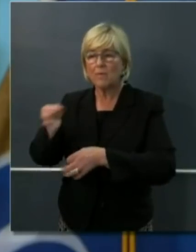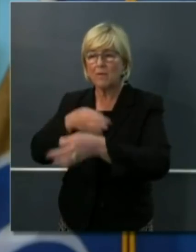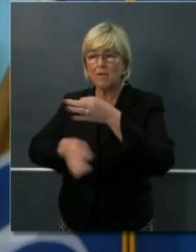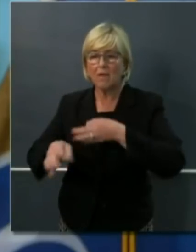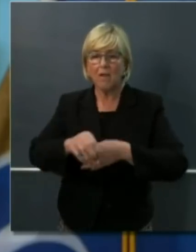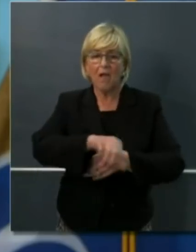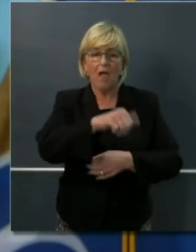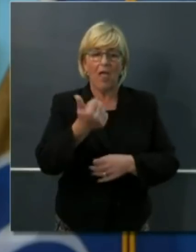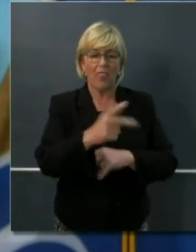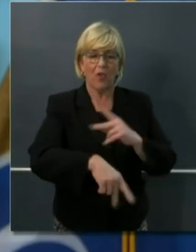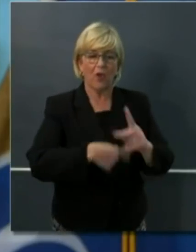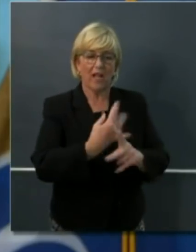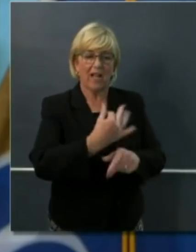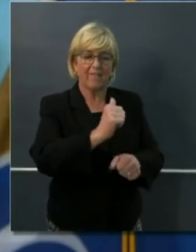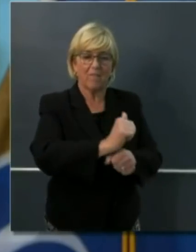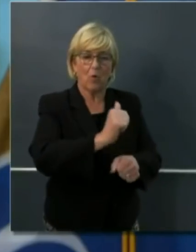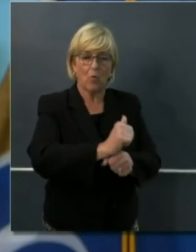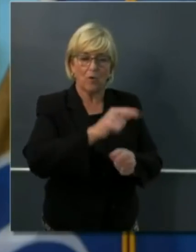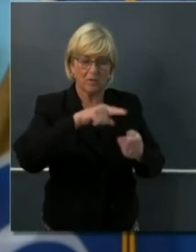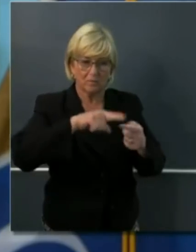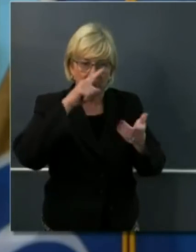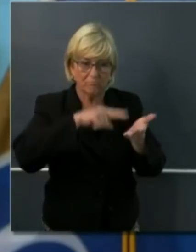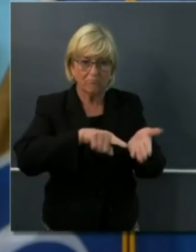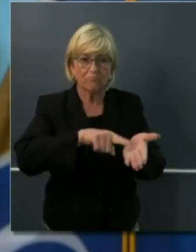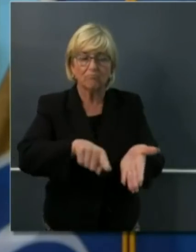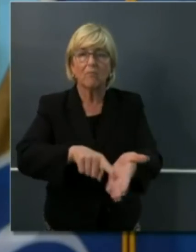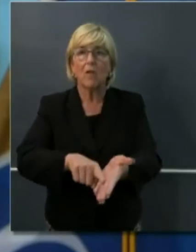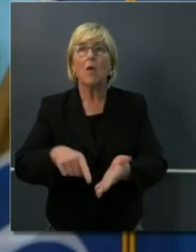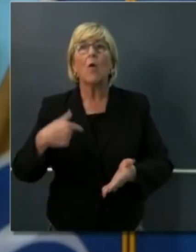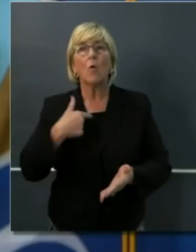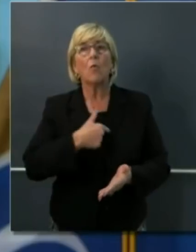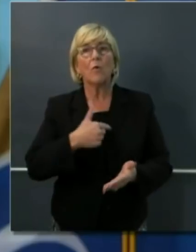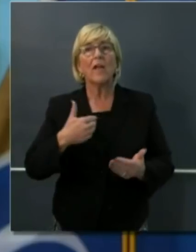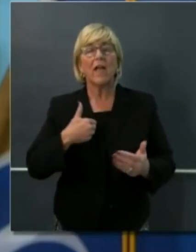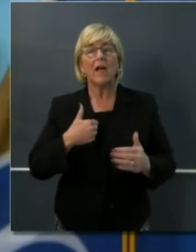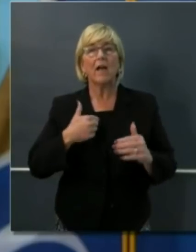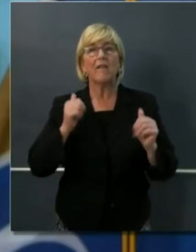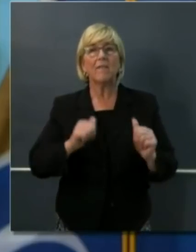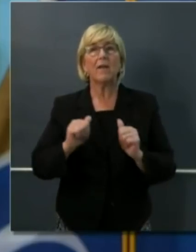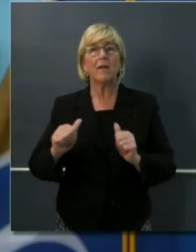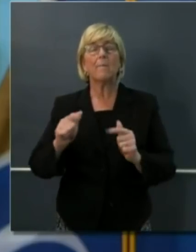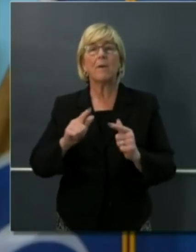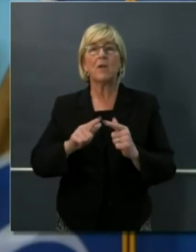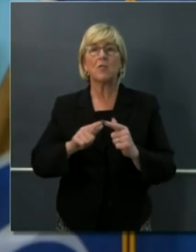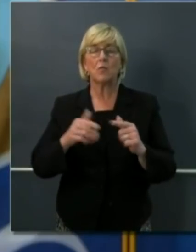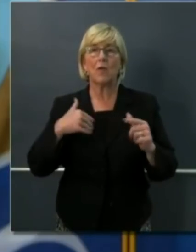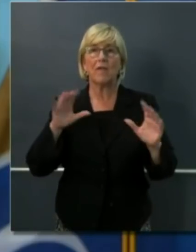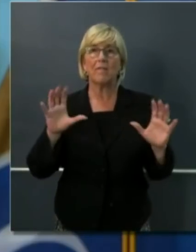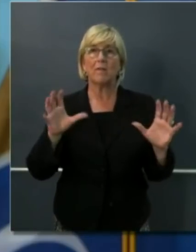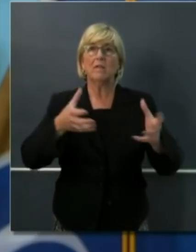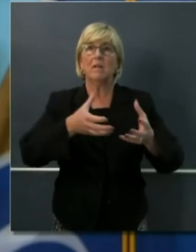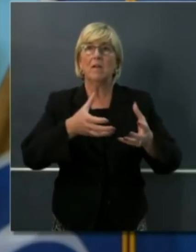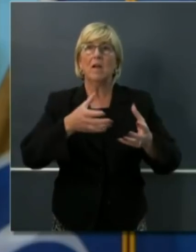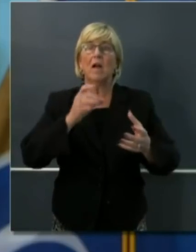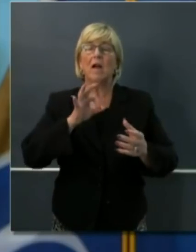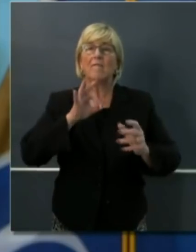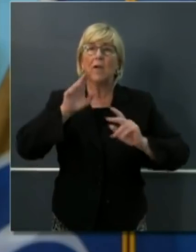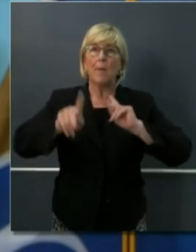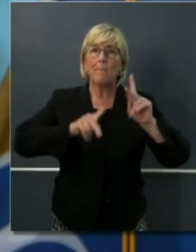efforts. The good news is we believe we have the capacity to build an army of